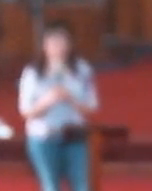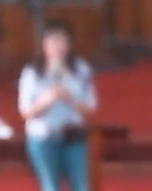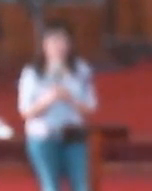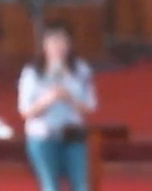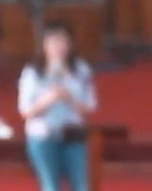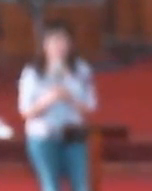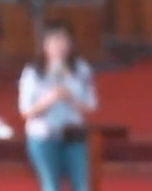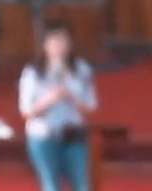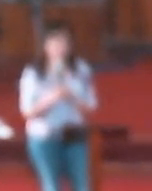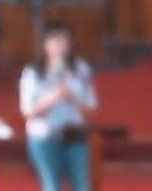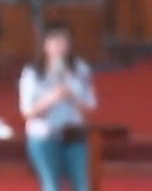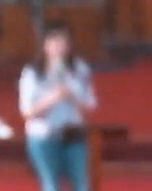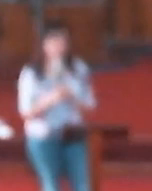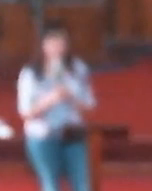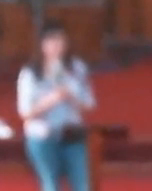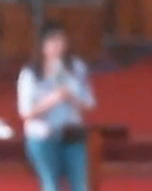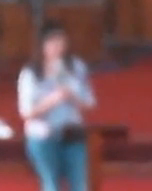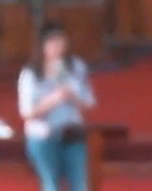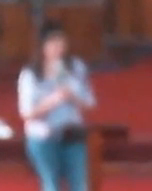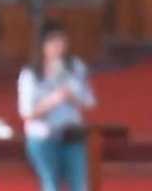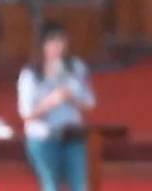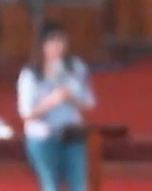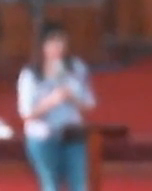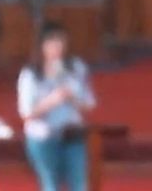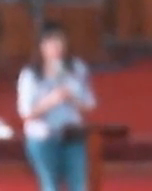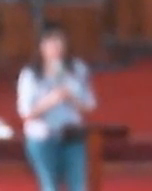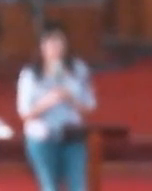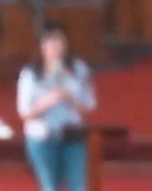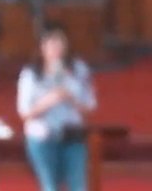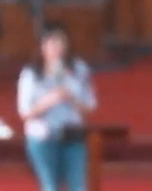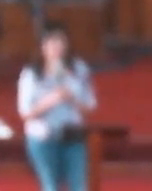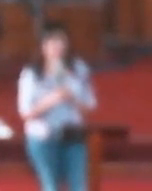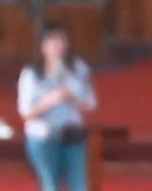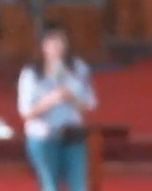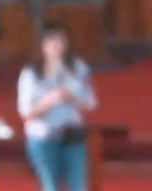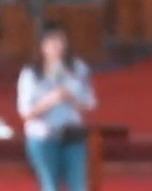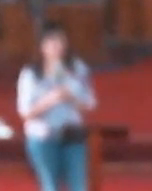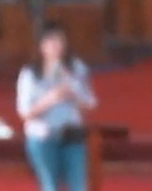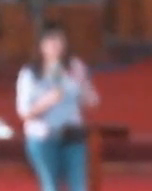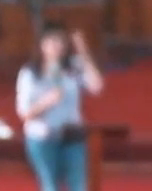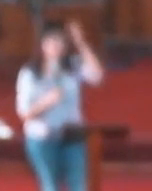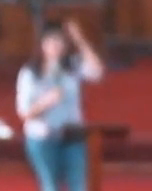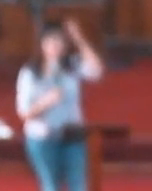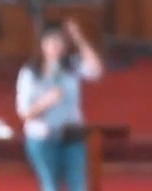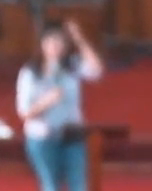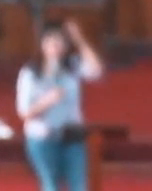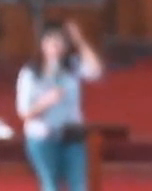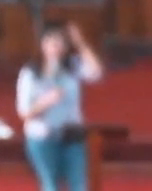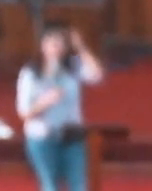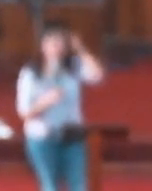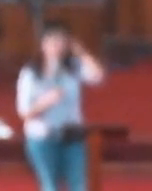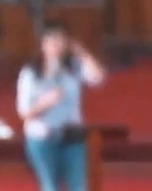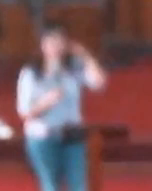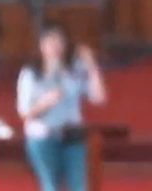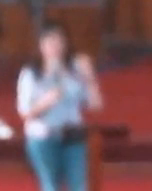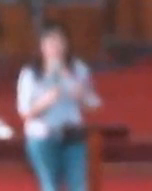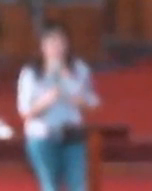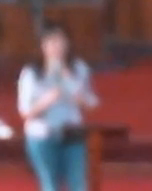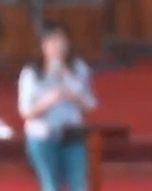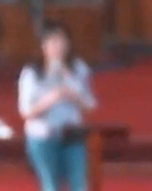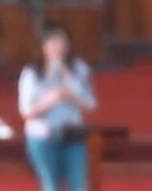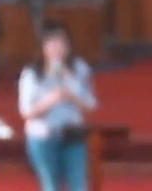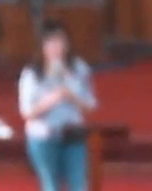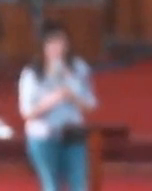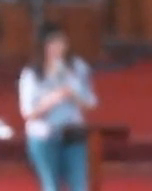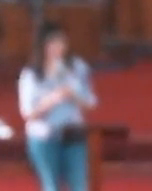And Zachariah, it was difficult for him to believe. ¿Se acuerdan? Y Gabriel se enojó y le dice, te voy a dejar mudo.